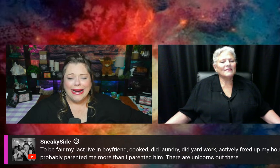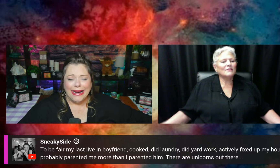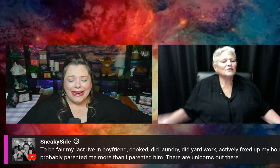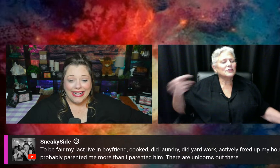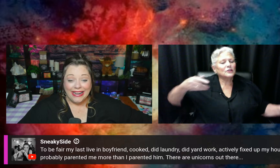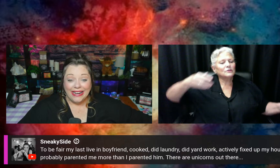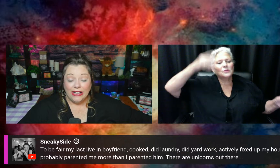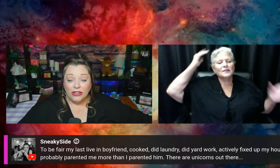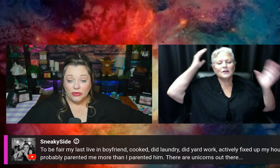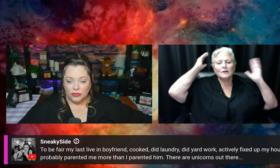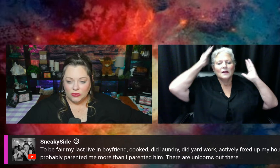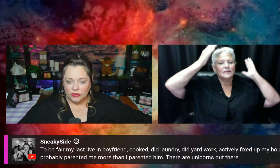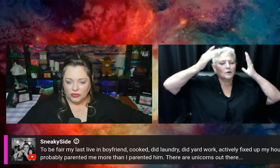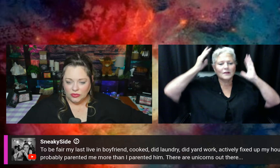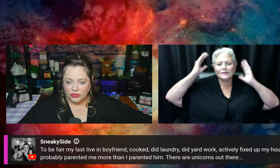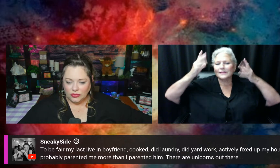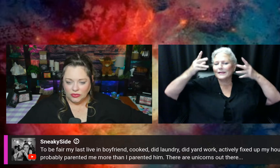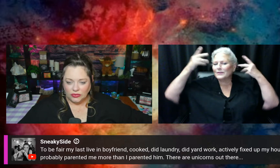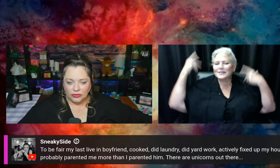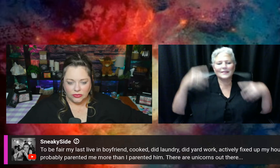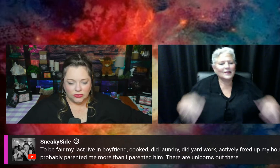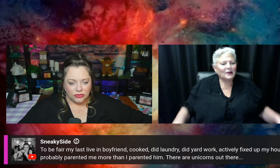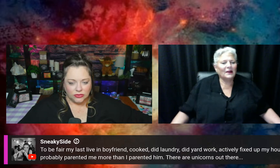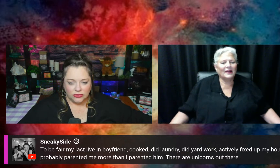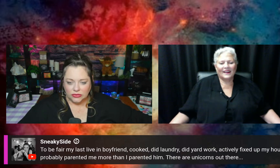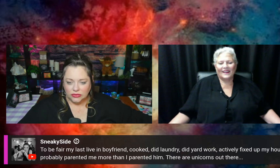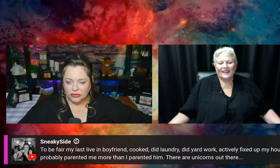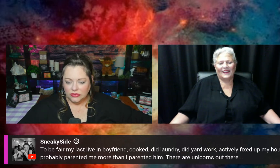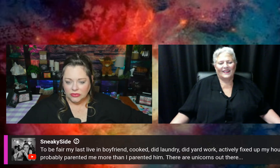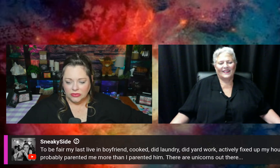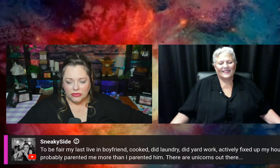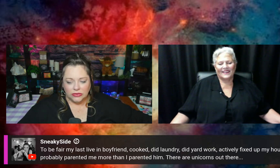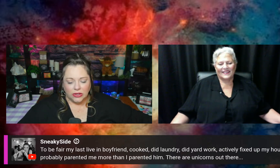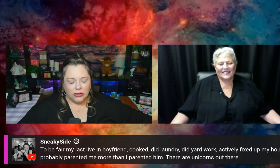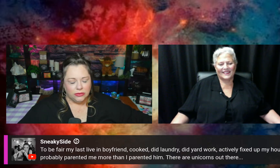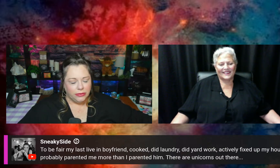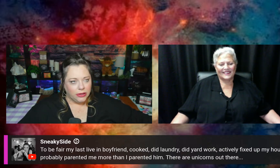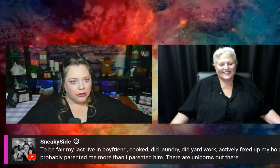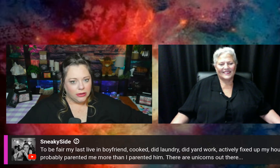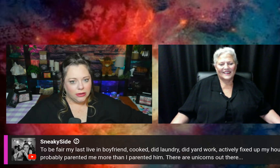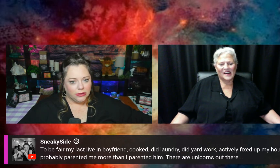were in there just doing their ducktails and their.